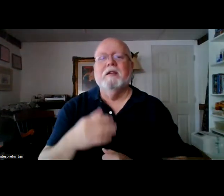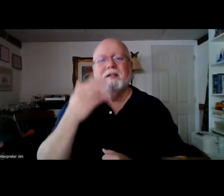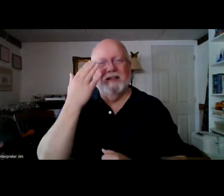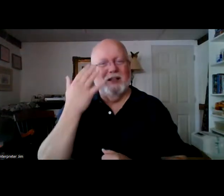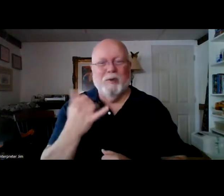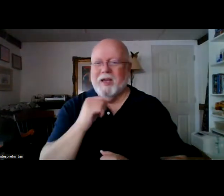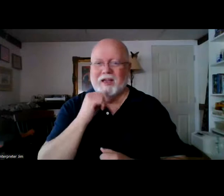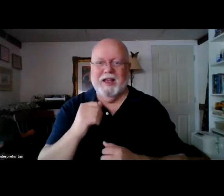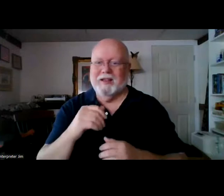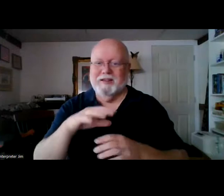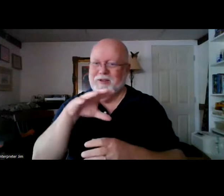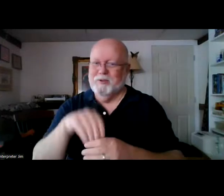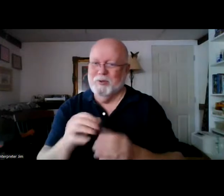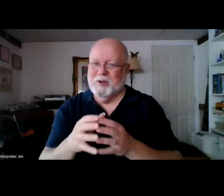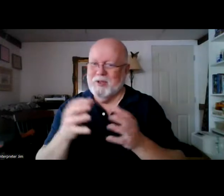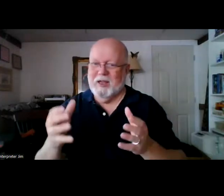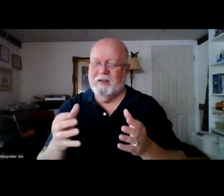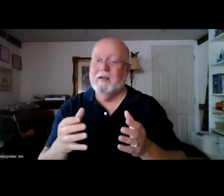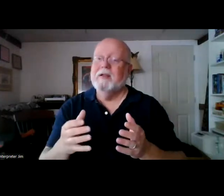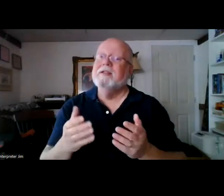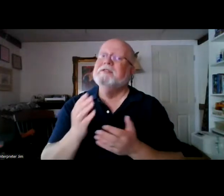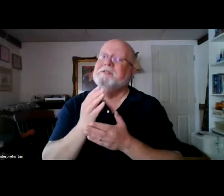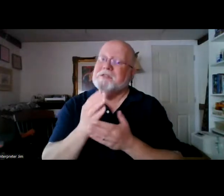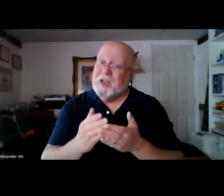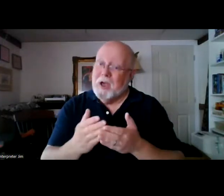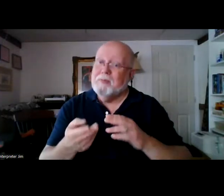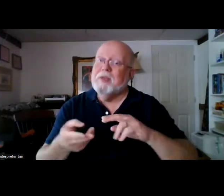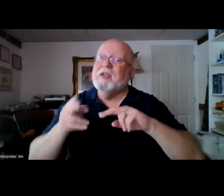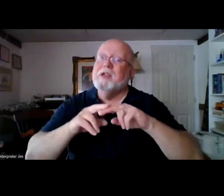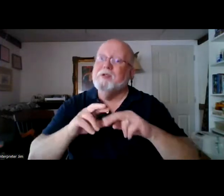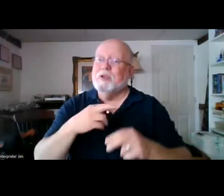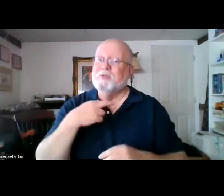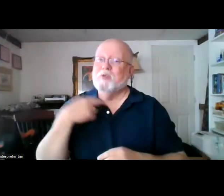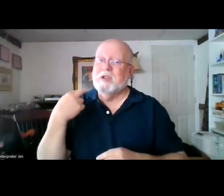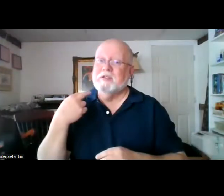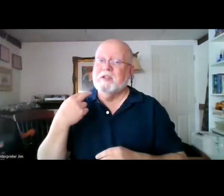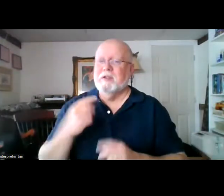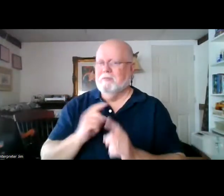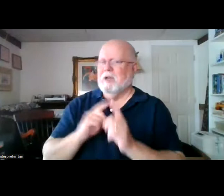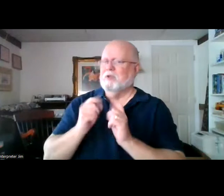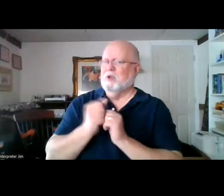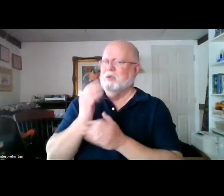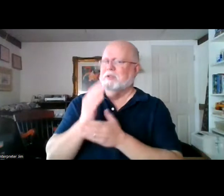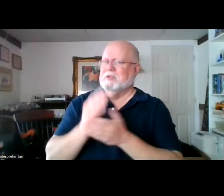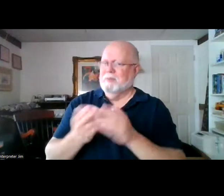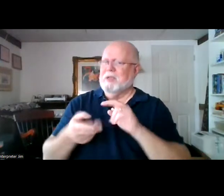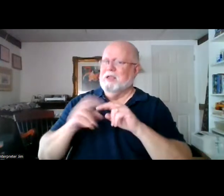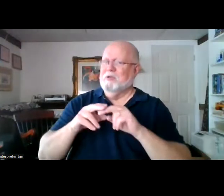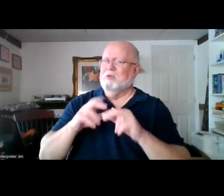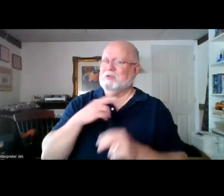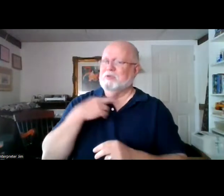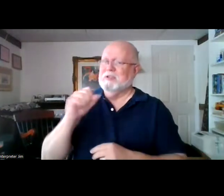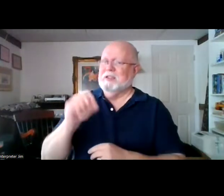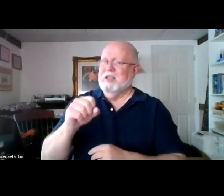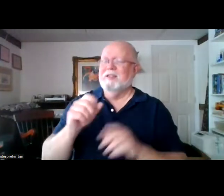those. There is some increased risk. I've done talks on veterans. There's definitely an increased risk there, but I really don't want to say too much because